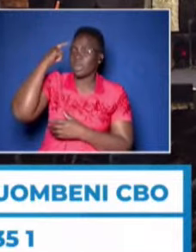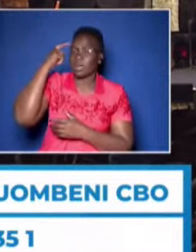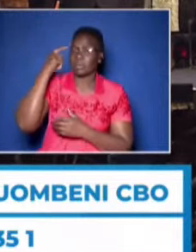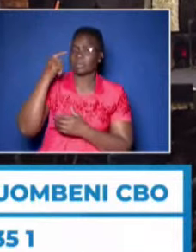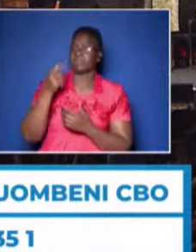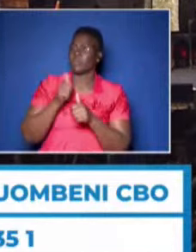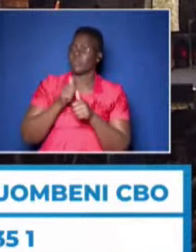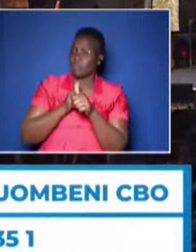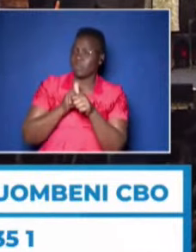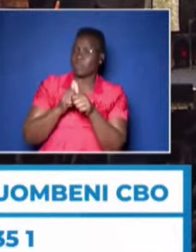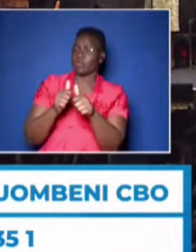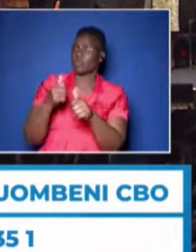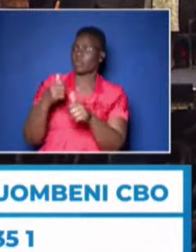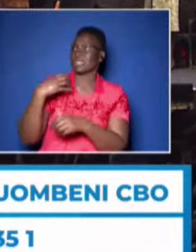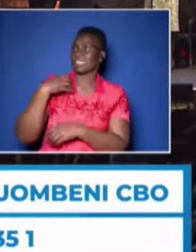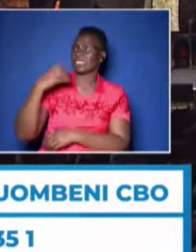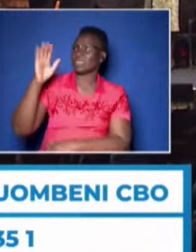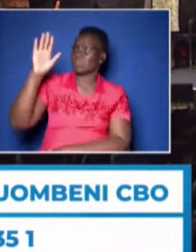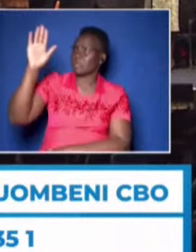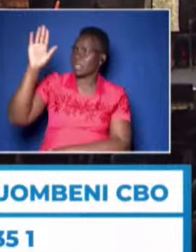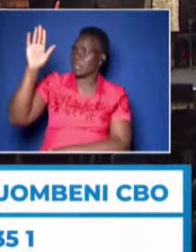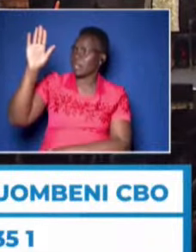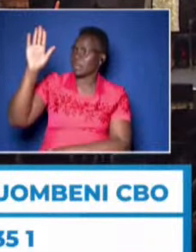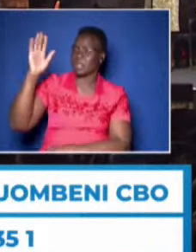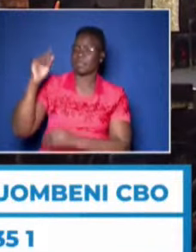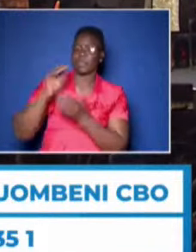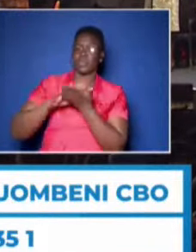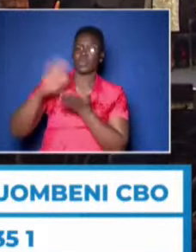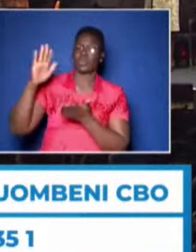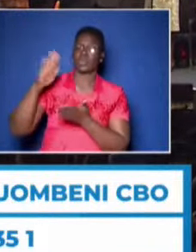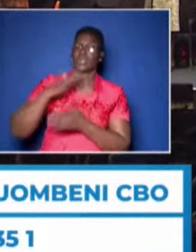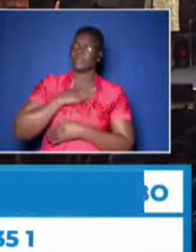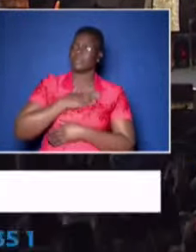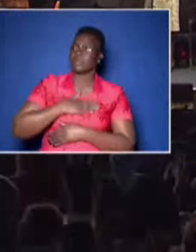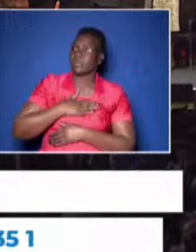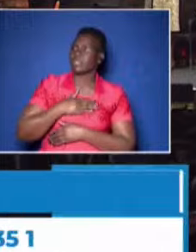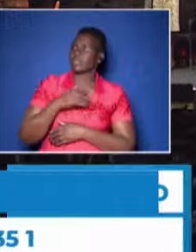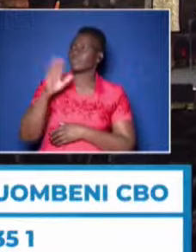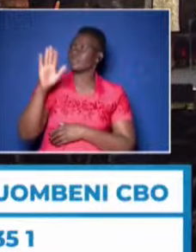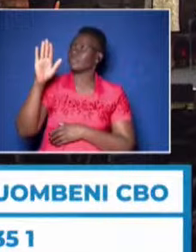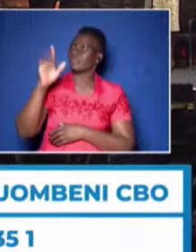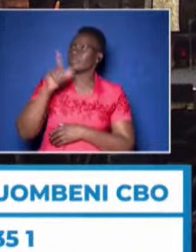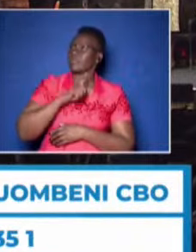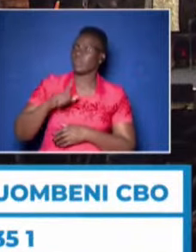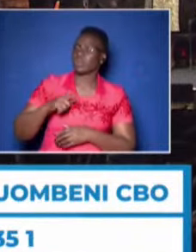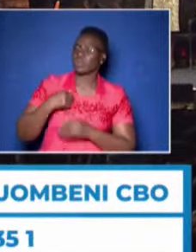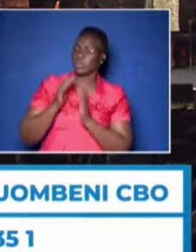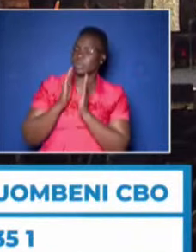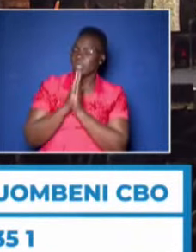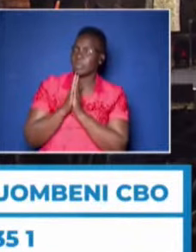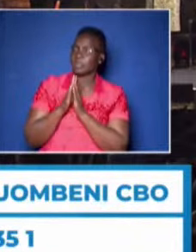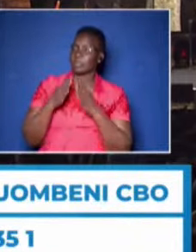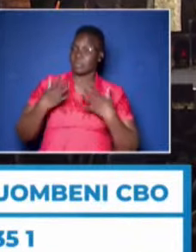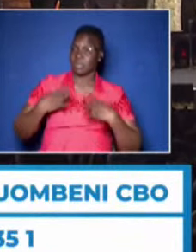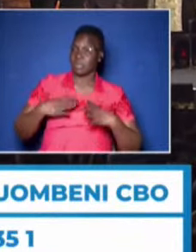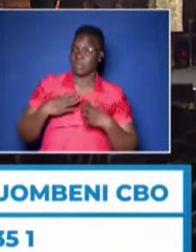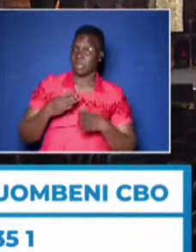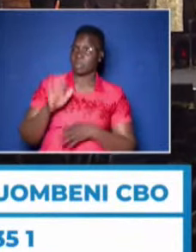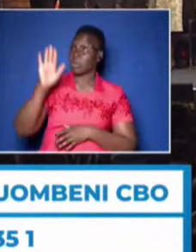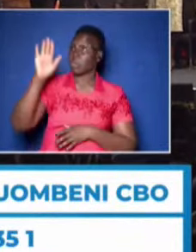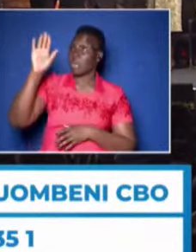your riches and Glory do it Lord I pray give your people